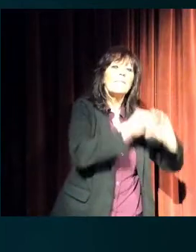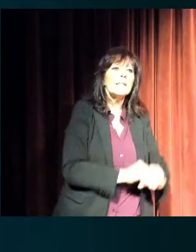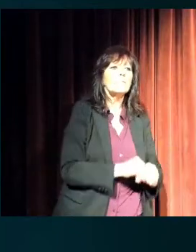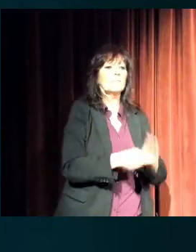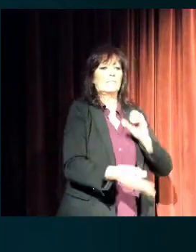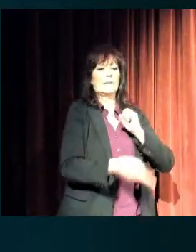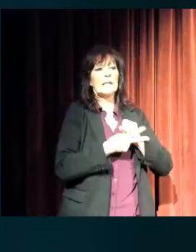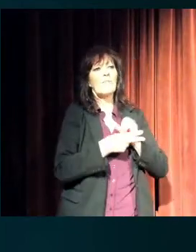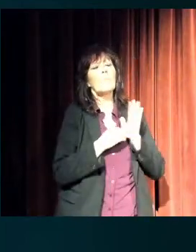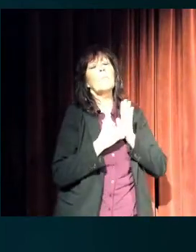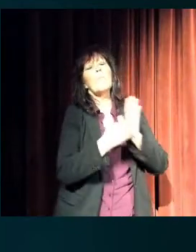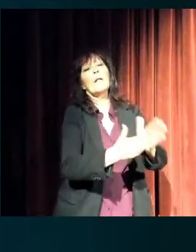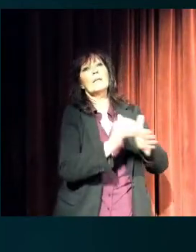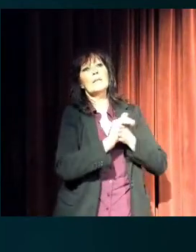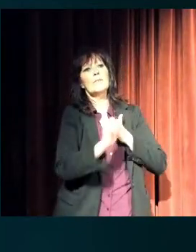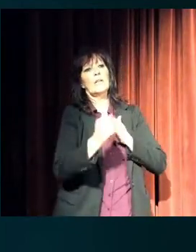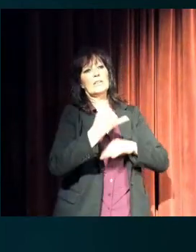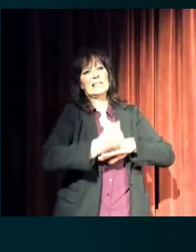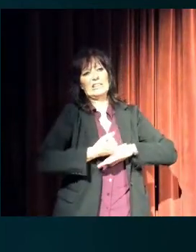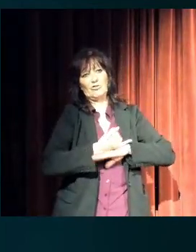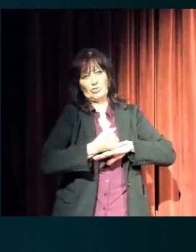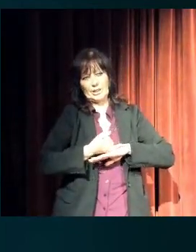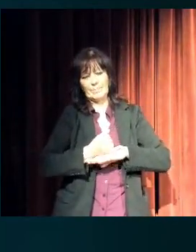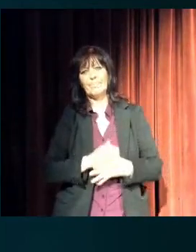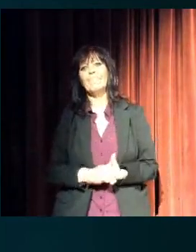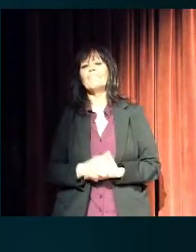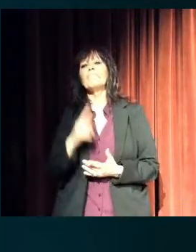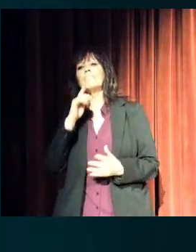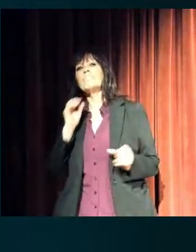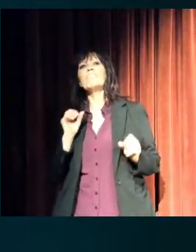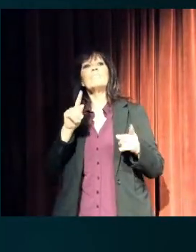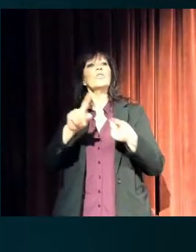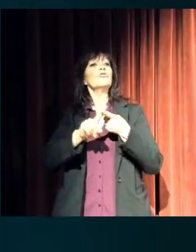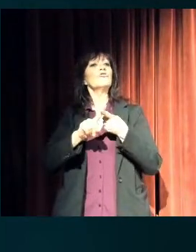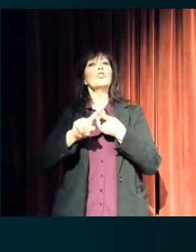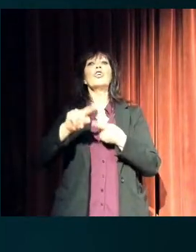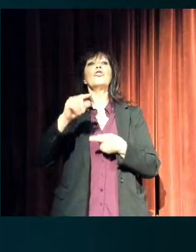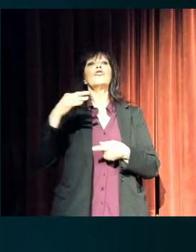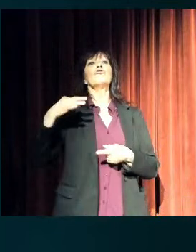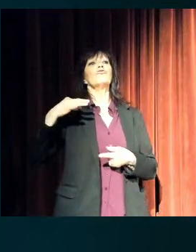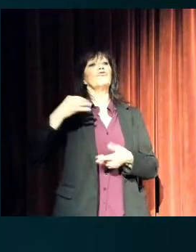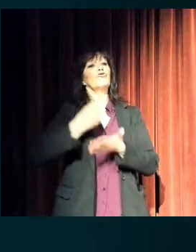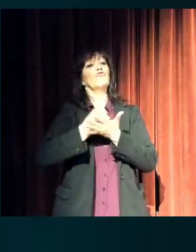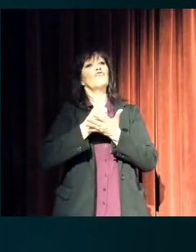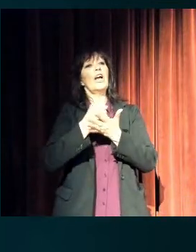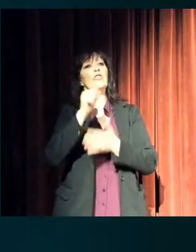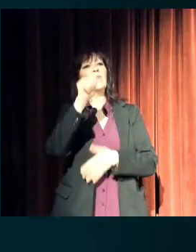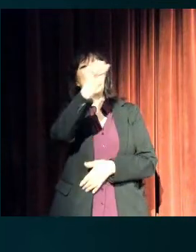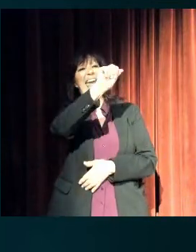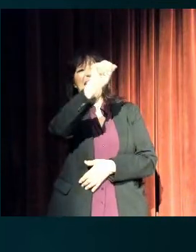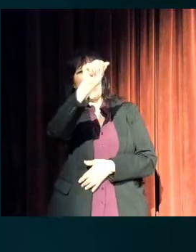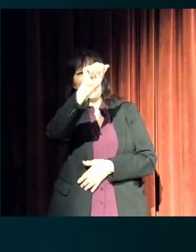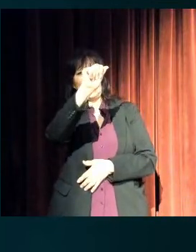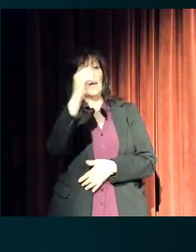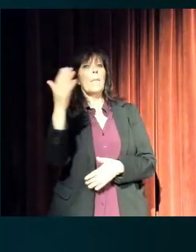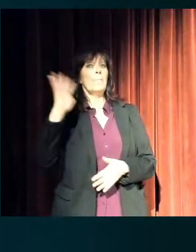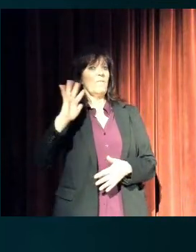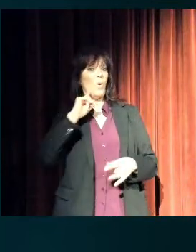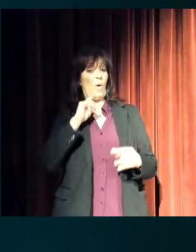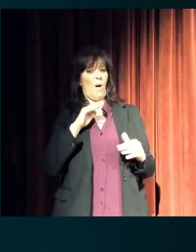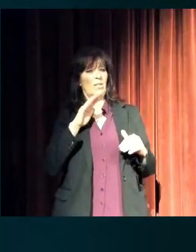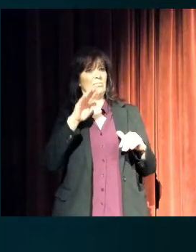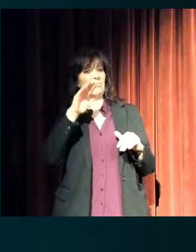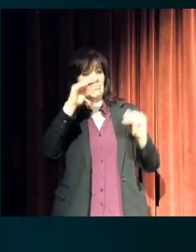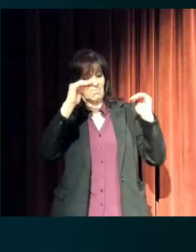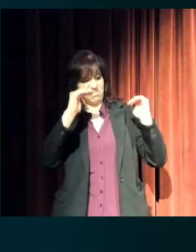of dollars in interest. We have restored Erie County's credit rating to AA after it fell to near junk